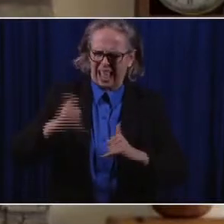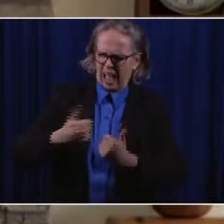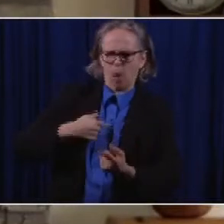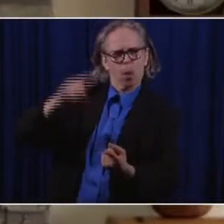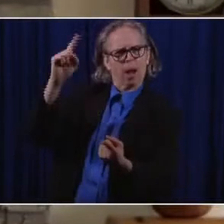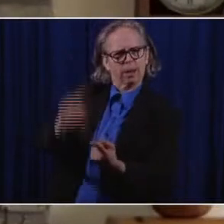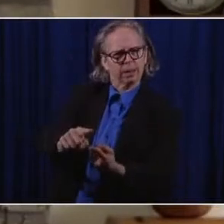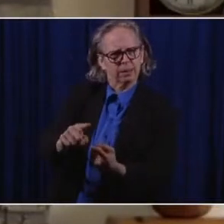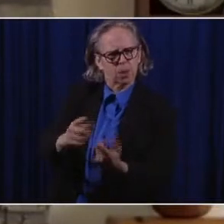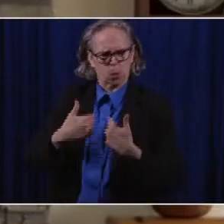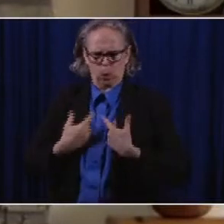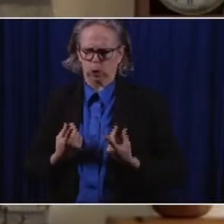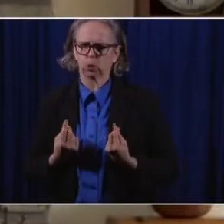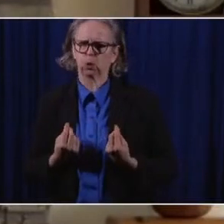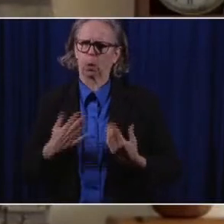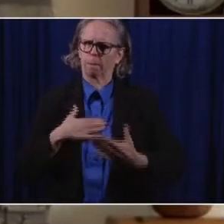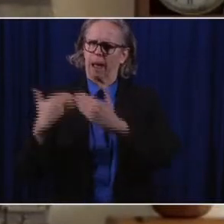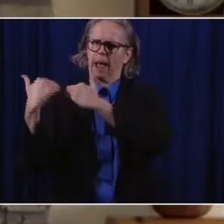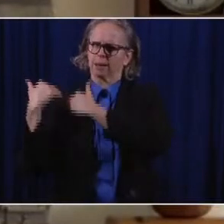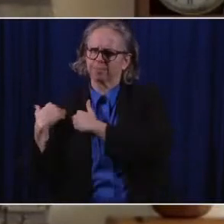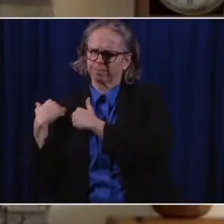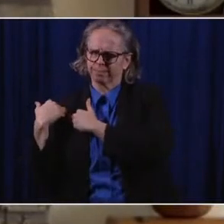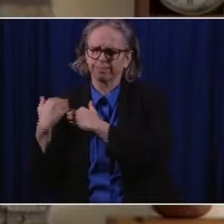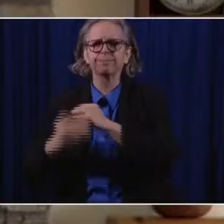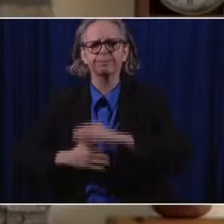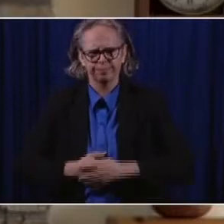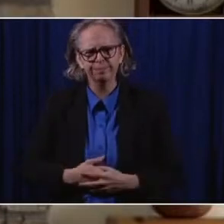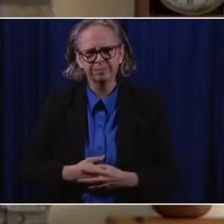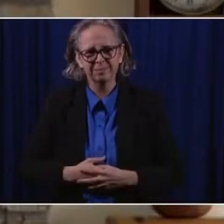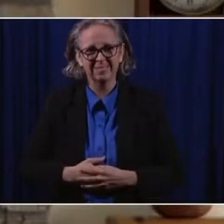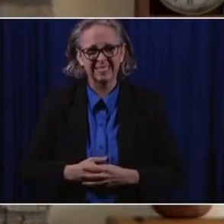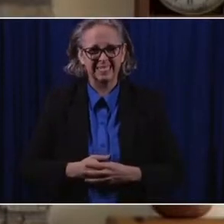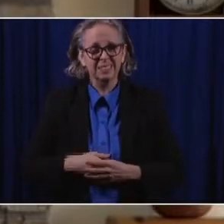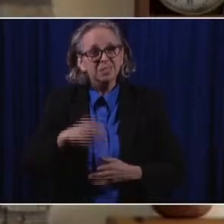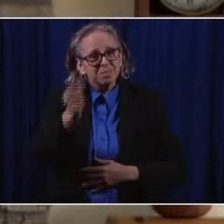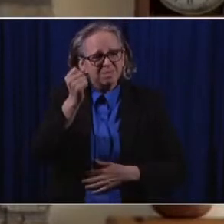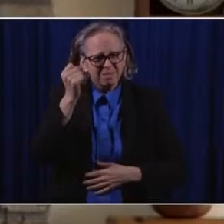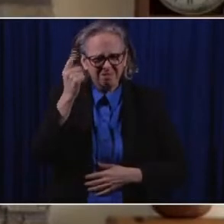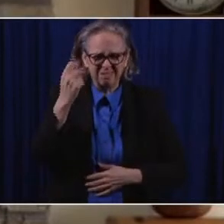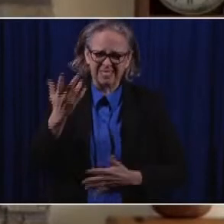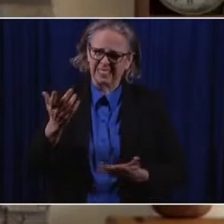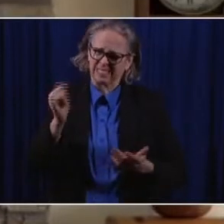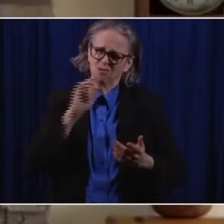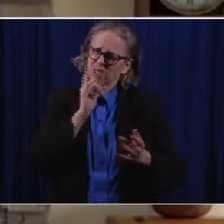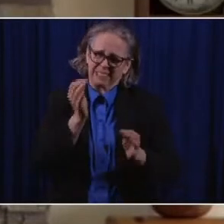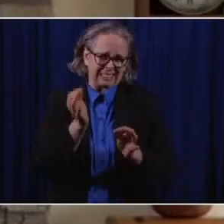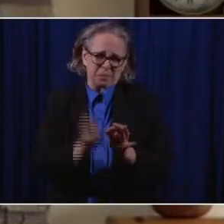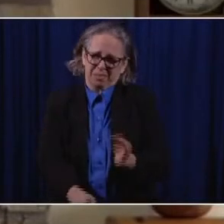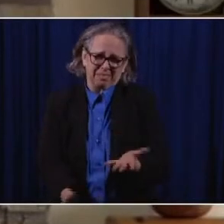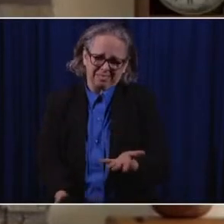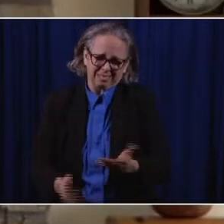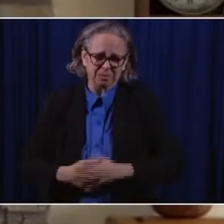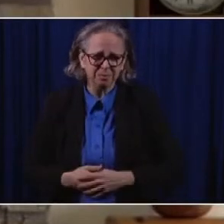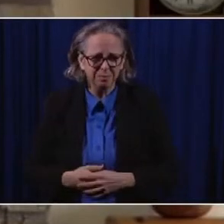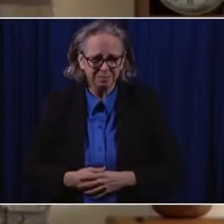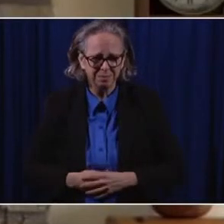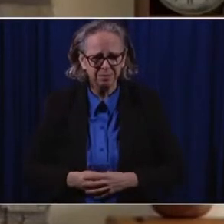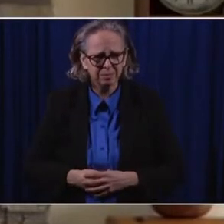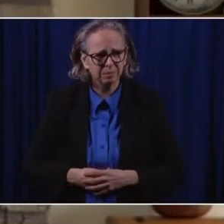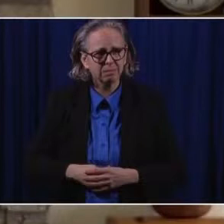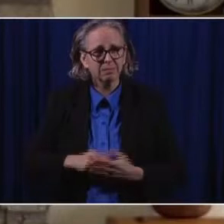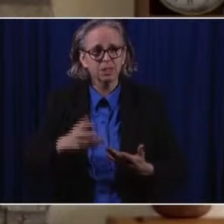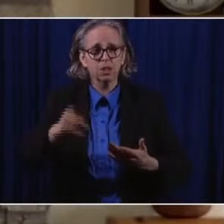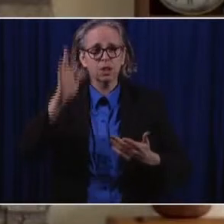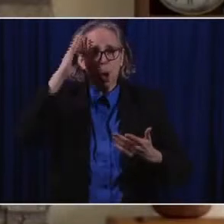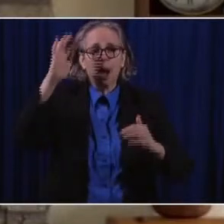When we talk about the spread of the virus and what we can do about it, there's really two kind of basic things. One is have fewer contacts with people, and